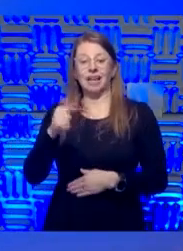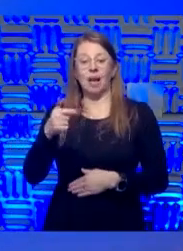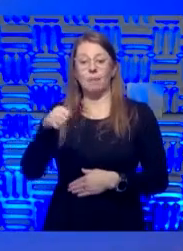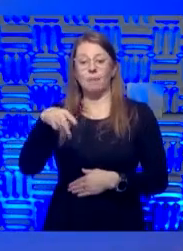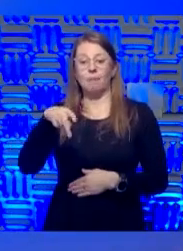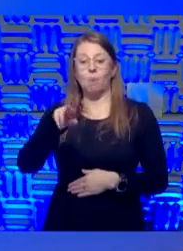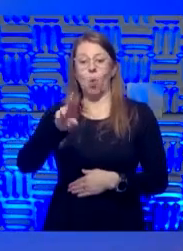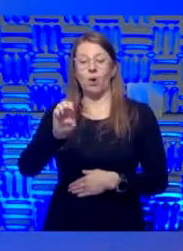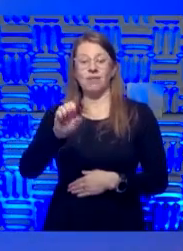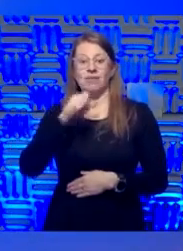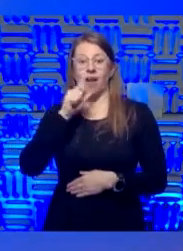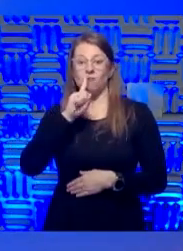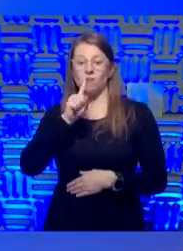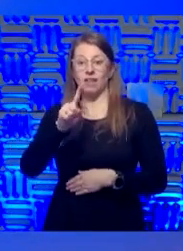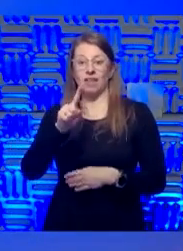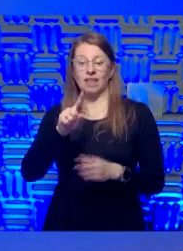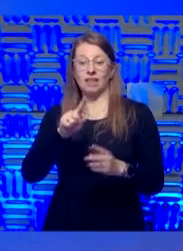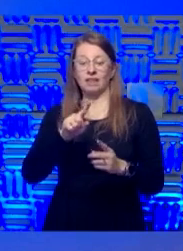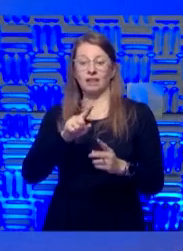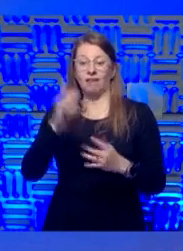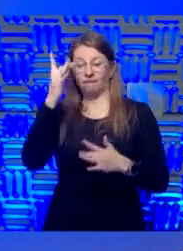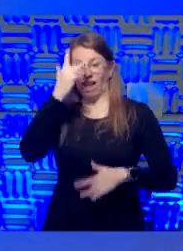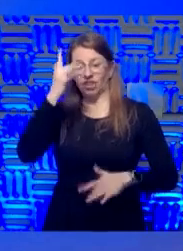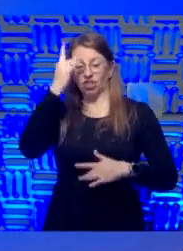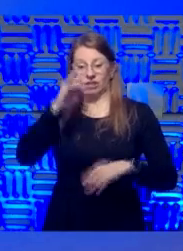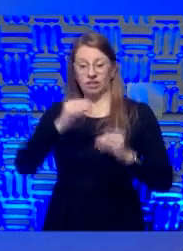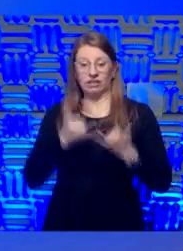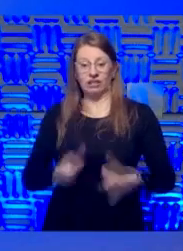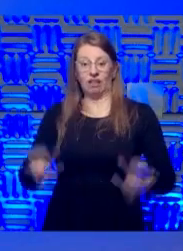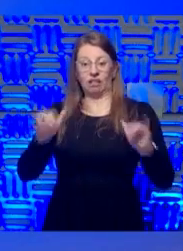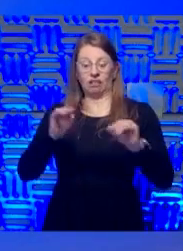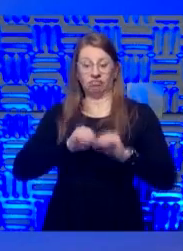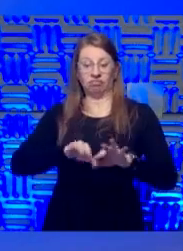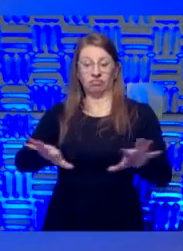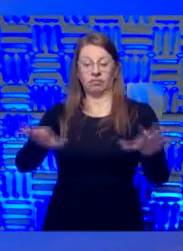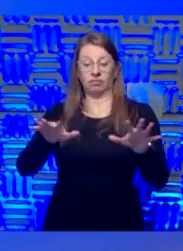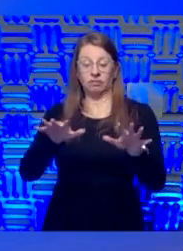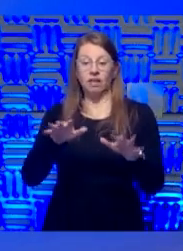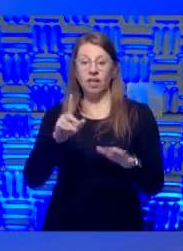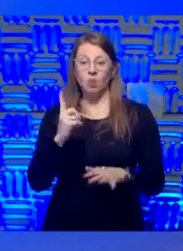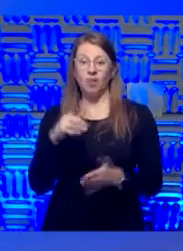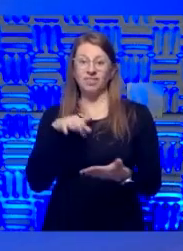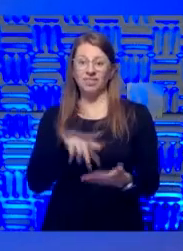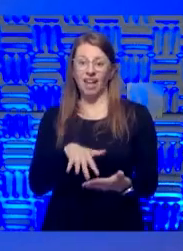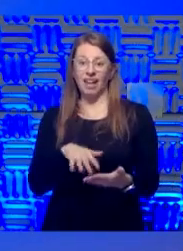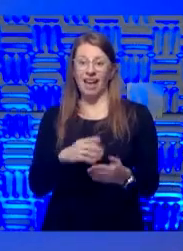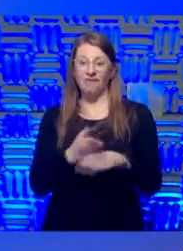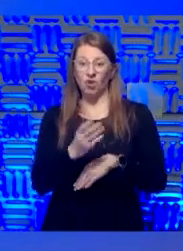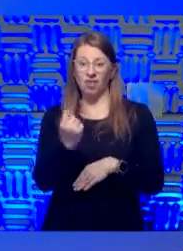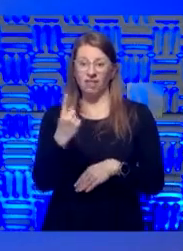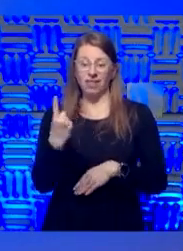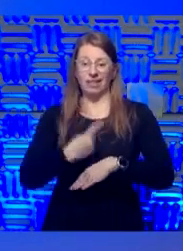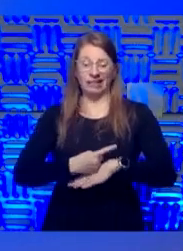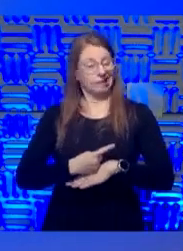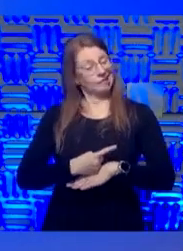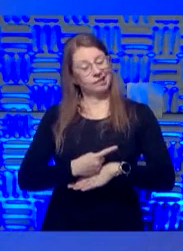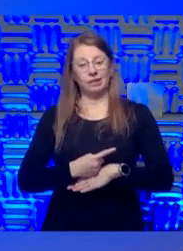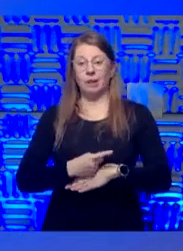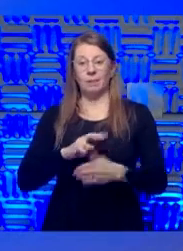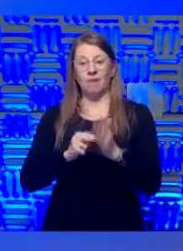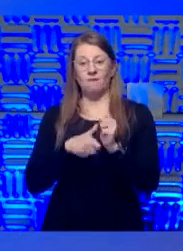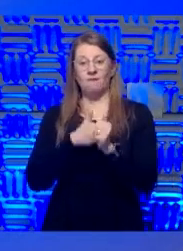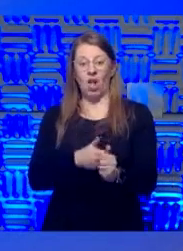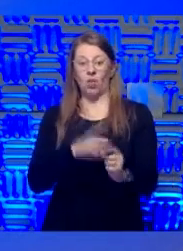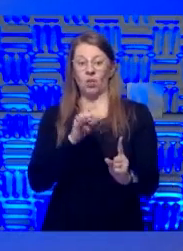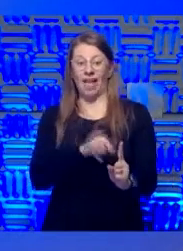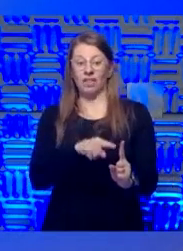really infectious after 11 days. That was a very small study. One study does not make guidelines or practice. But I think doing those